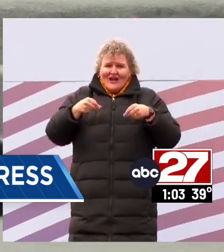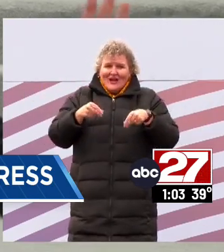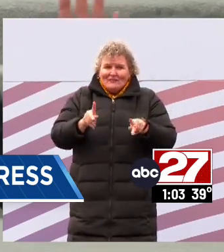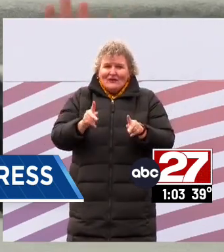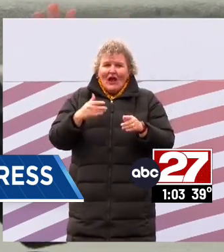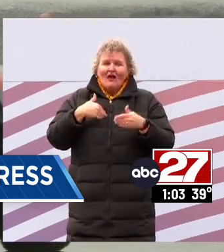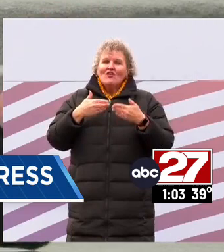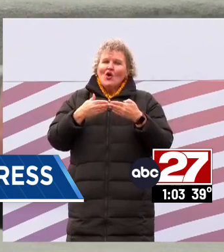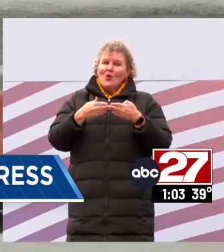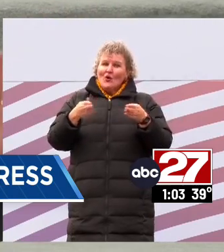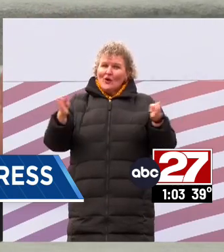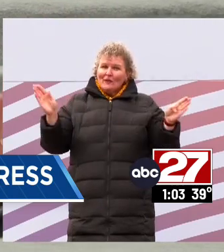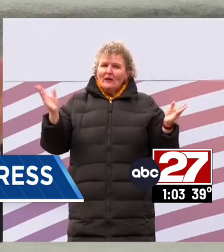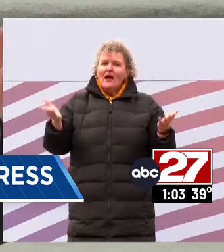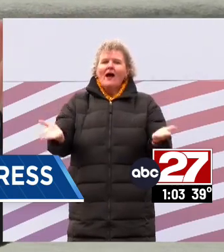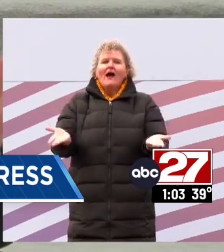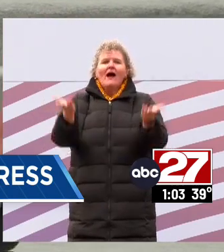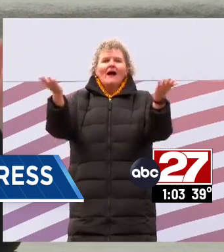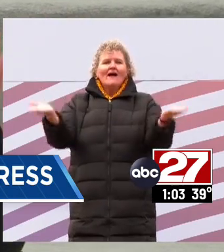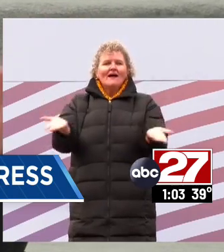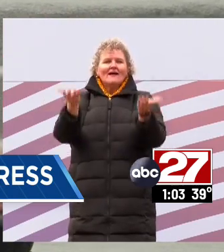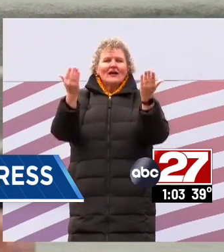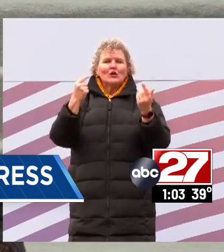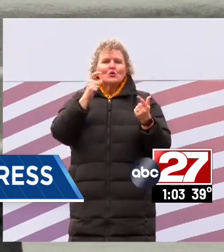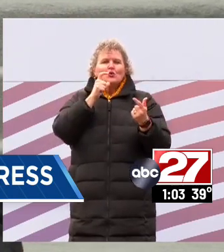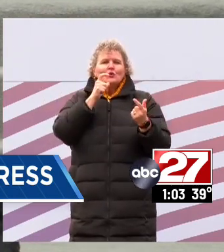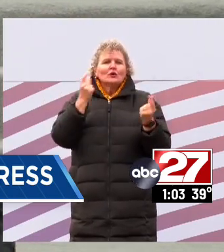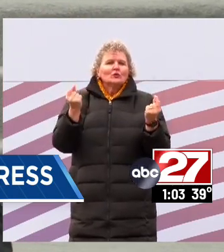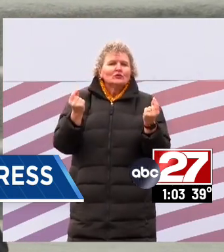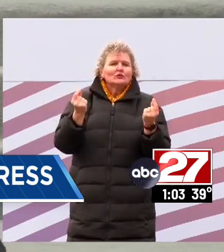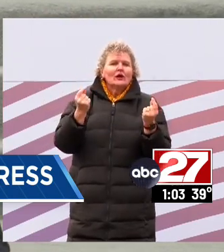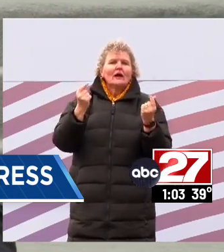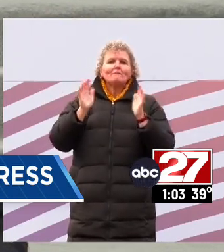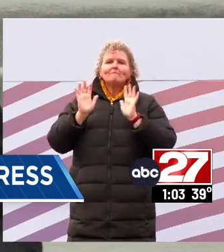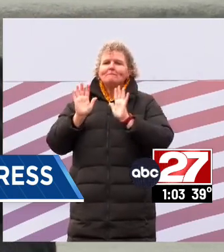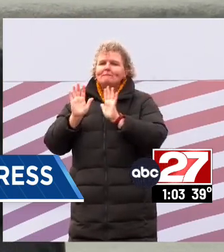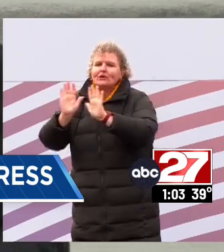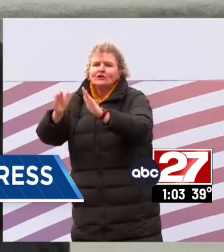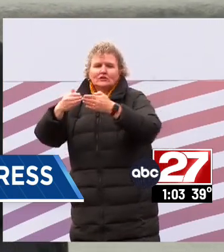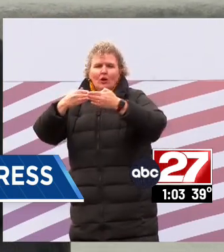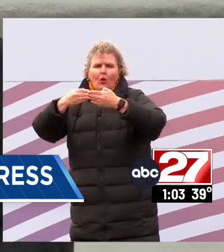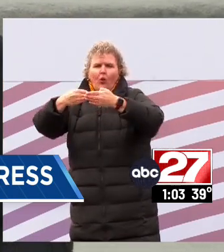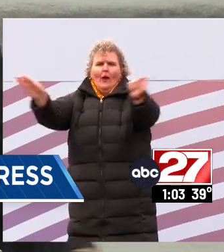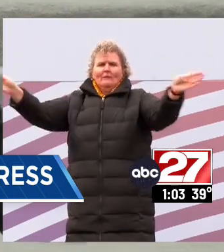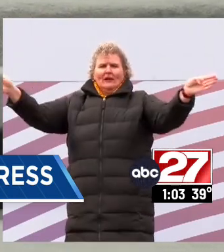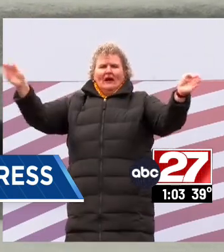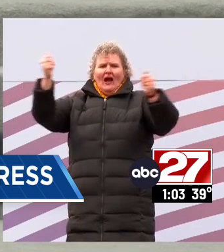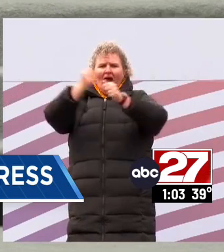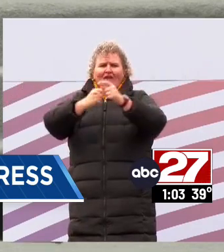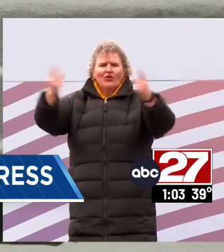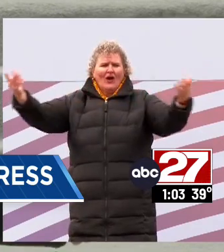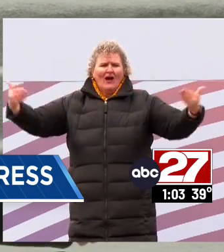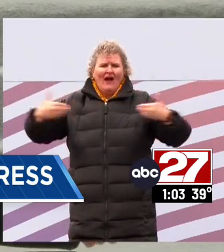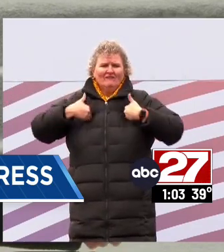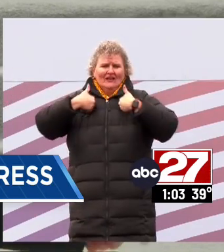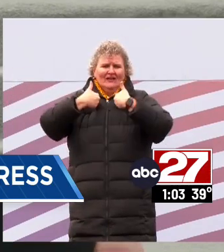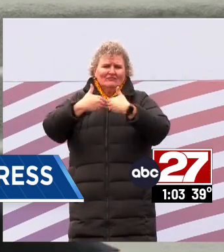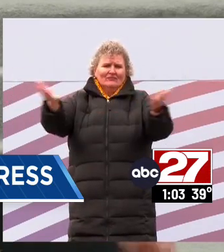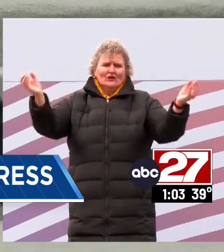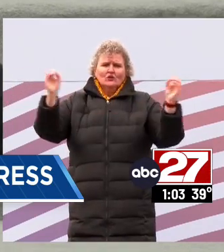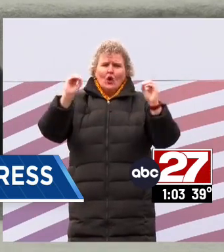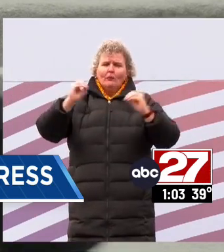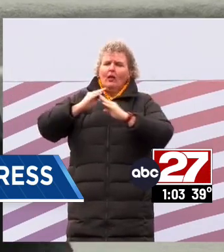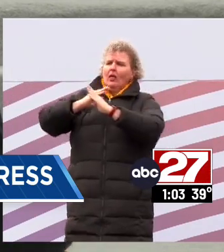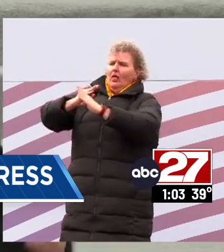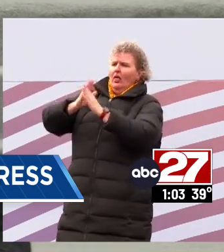open if they simply push them through. Where everyone gets a shot and no one is left